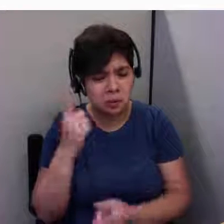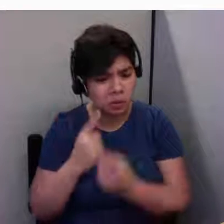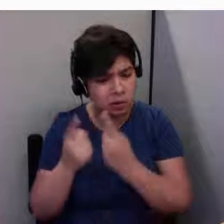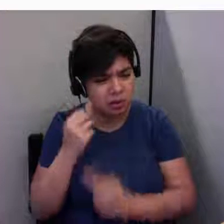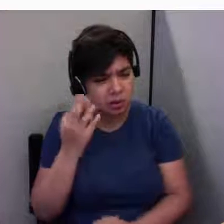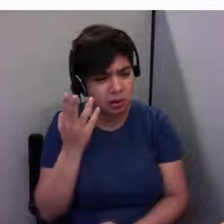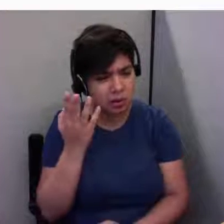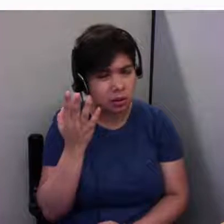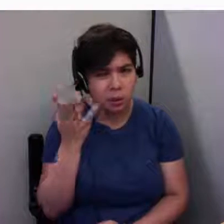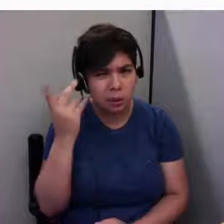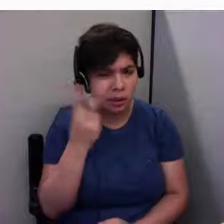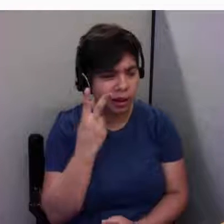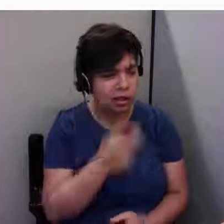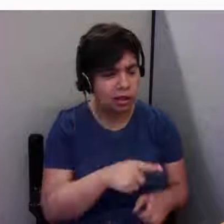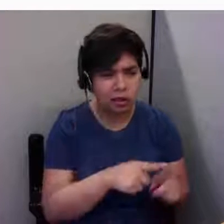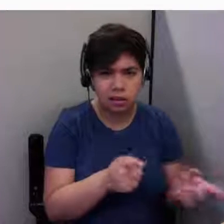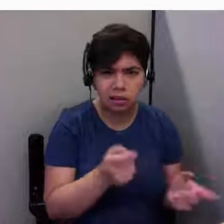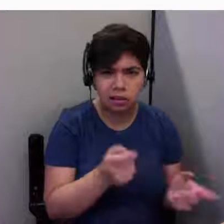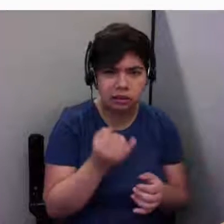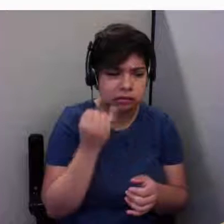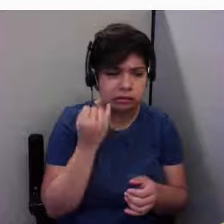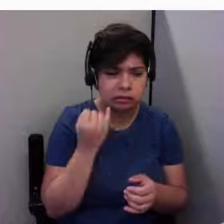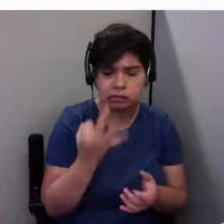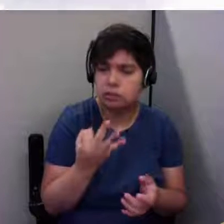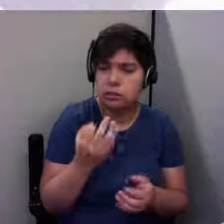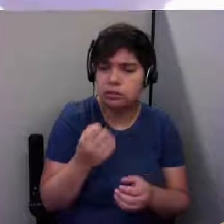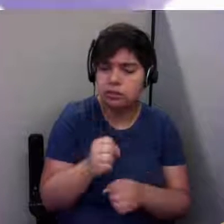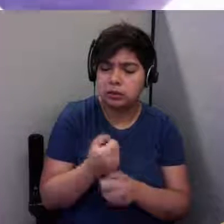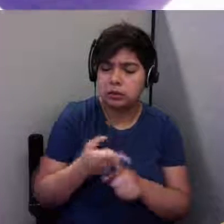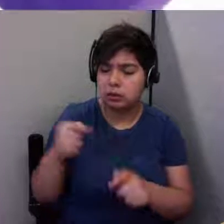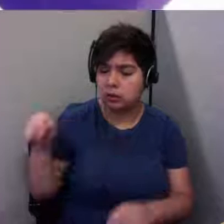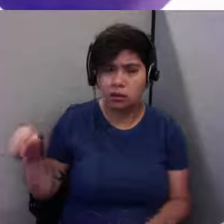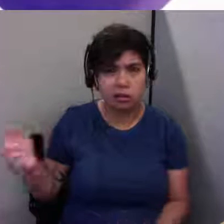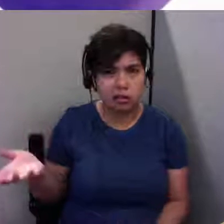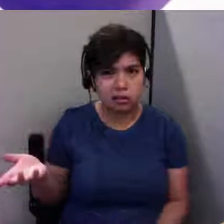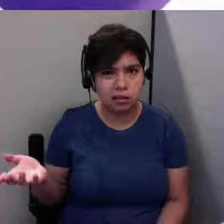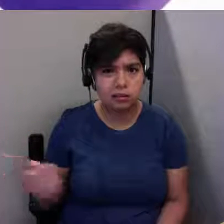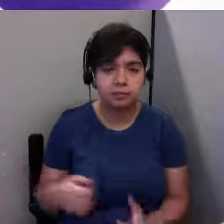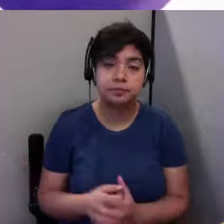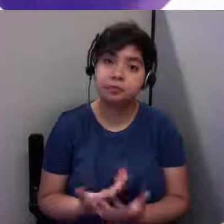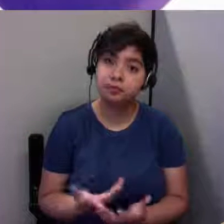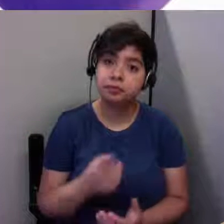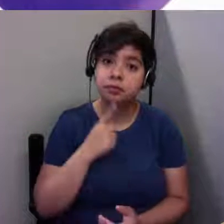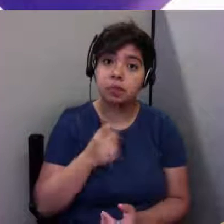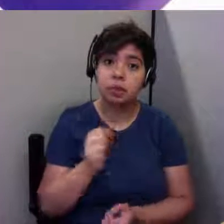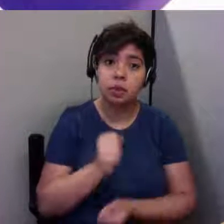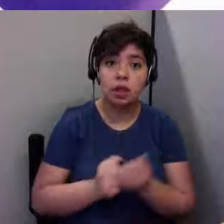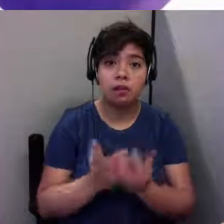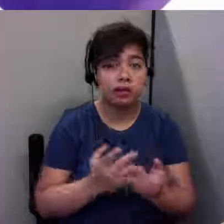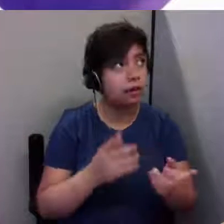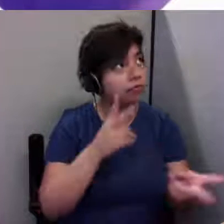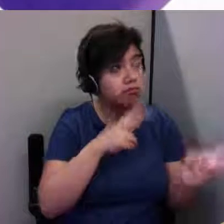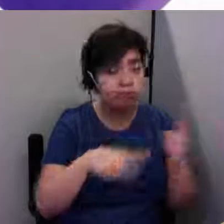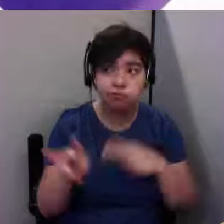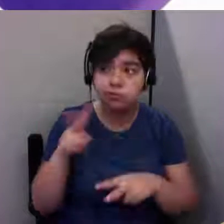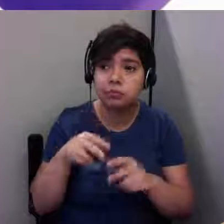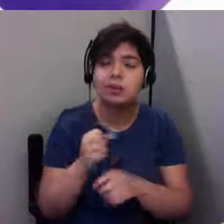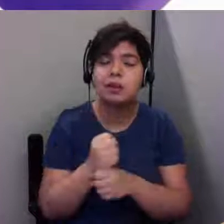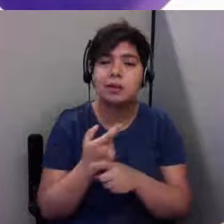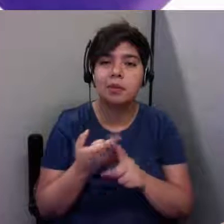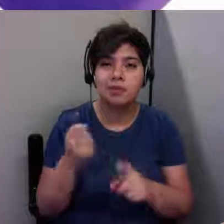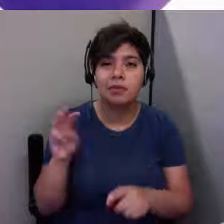so different if they are made of the same thing. But the truth is that everything around you is made of